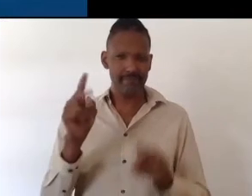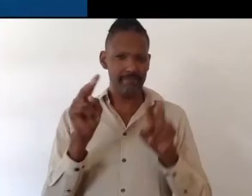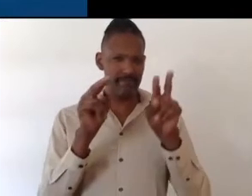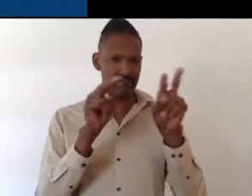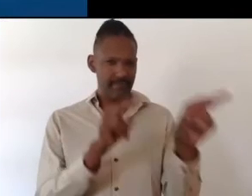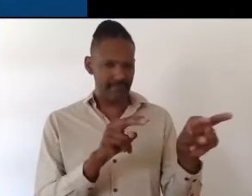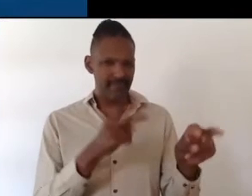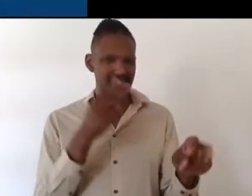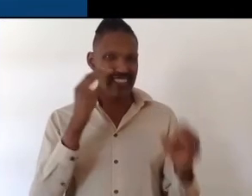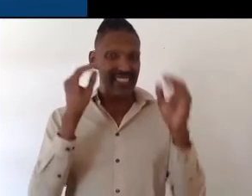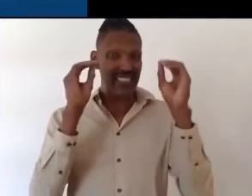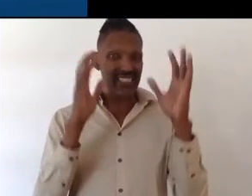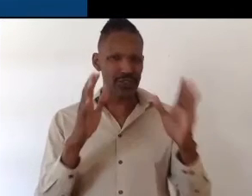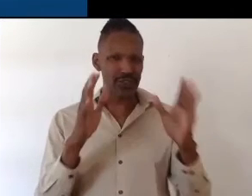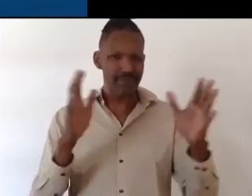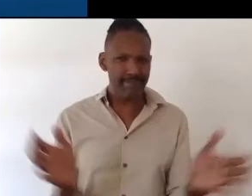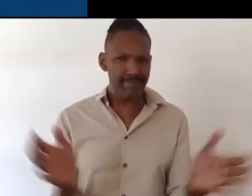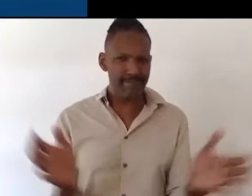teacher is promoting.